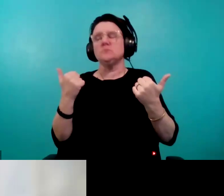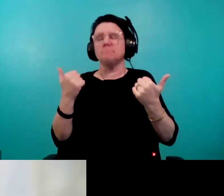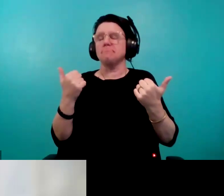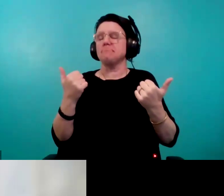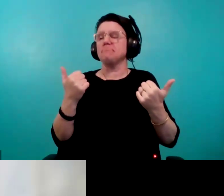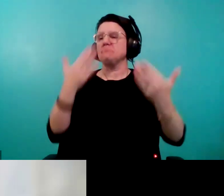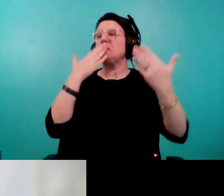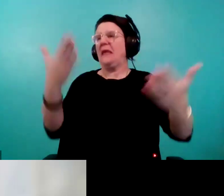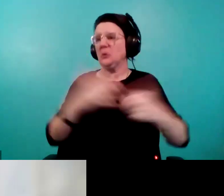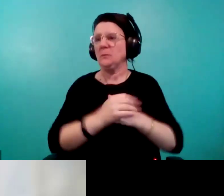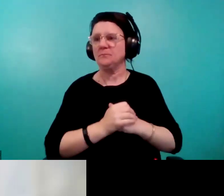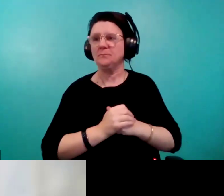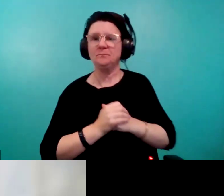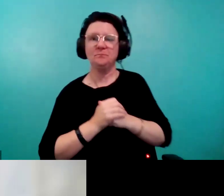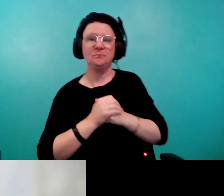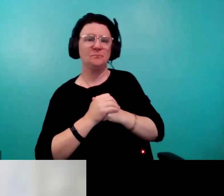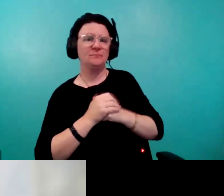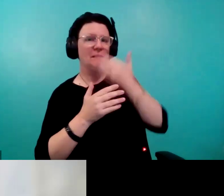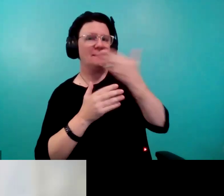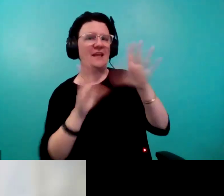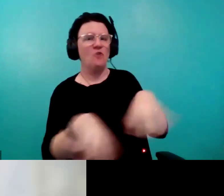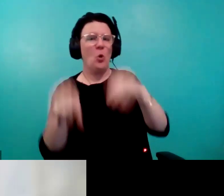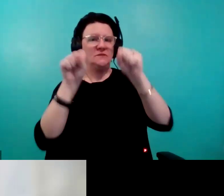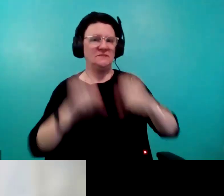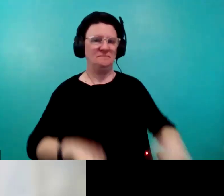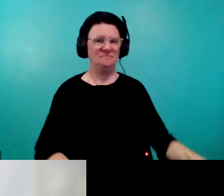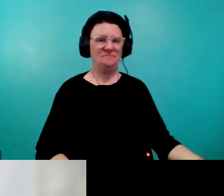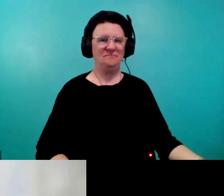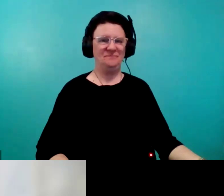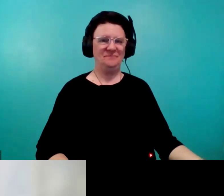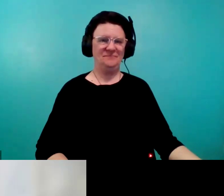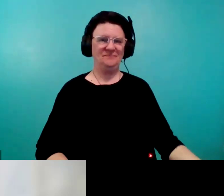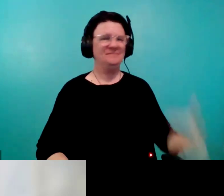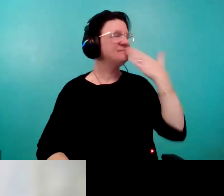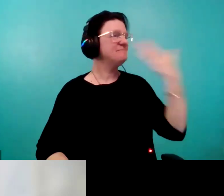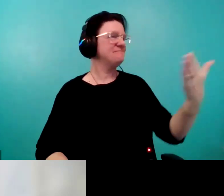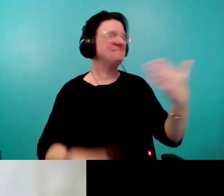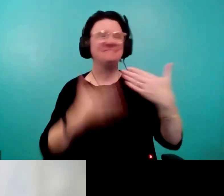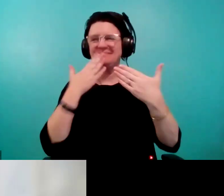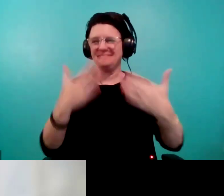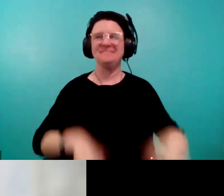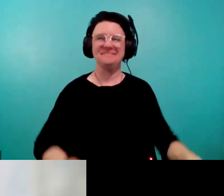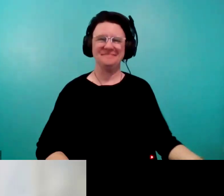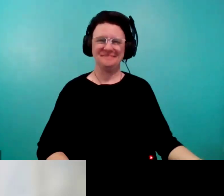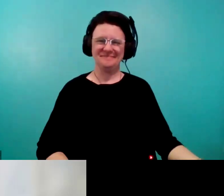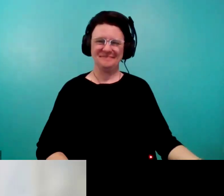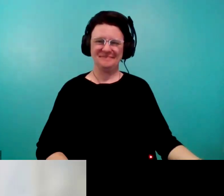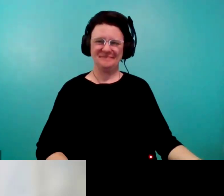So thank you for hosting this. Thank you, Representative Madison. Glad to have